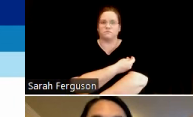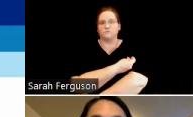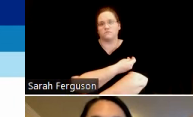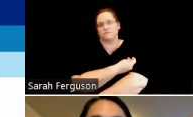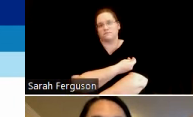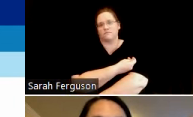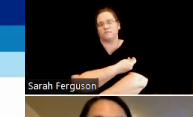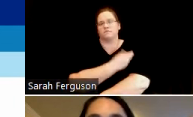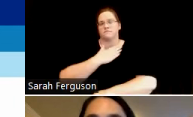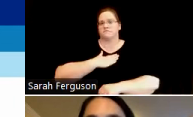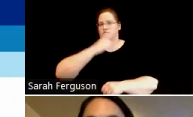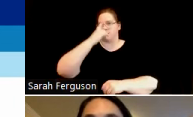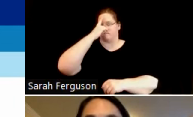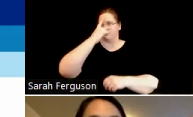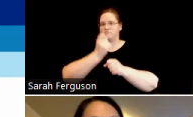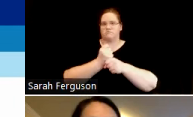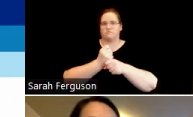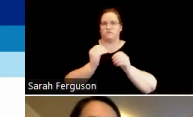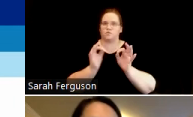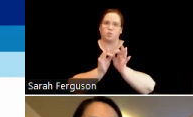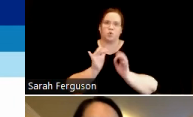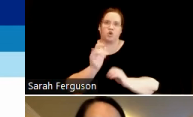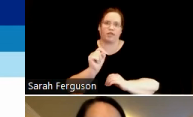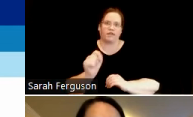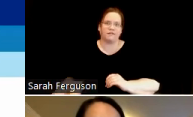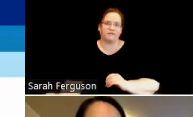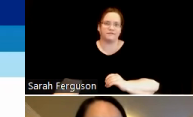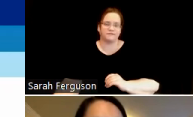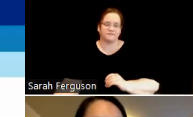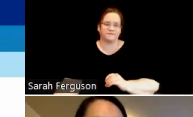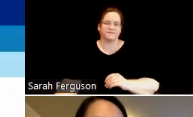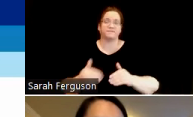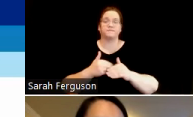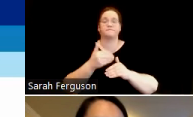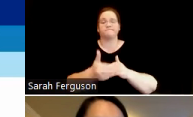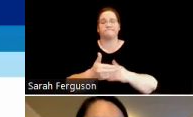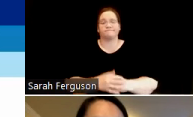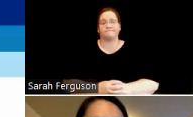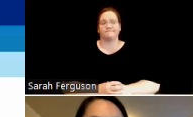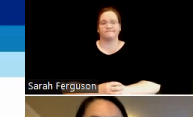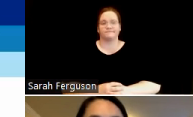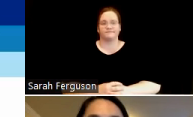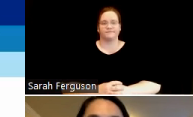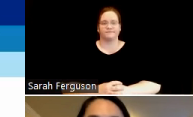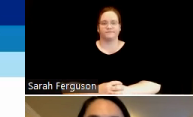in my mind, that makes the vaccine worth it. Next slide, please.